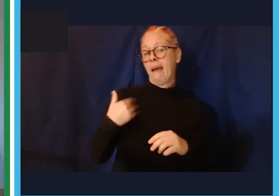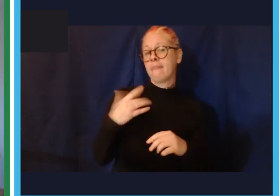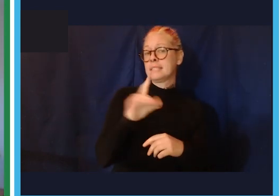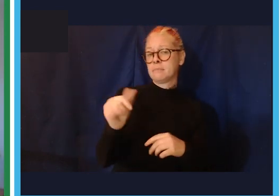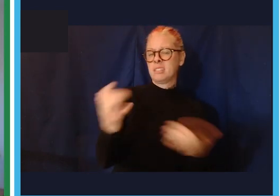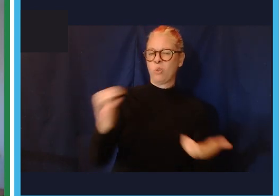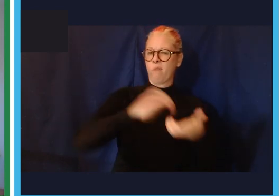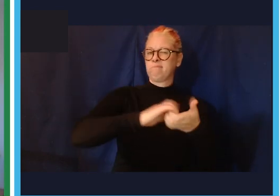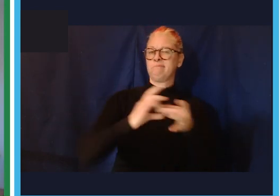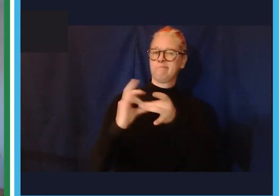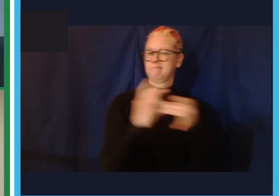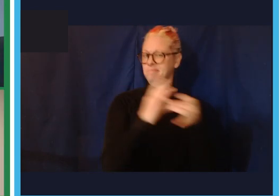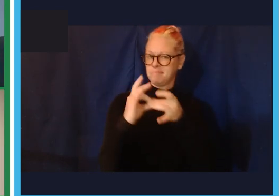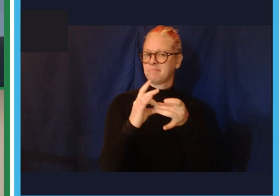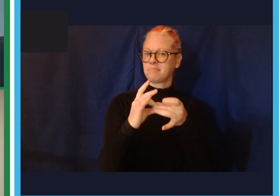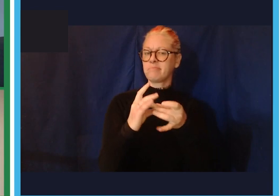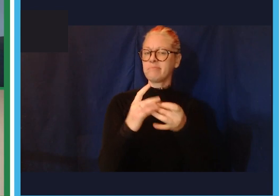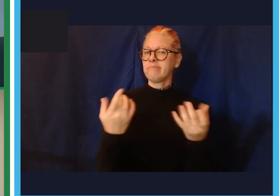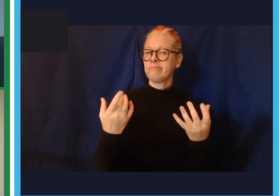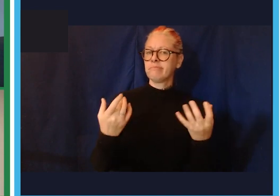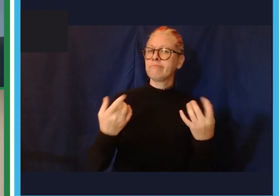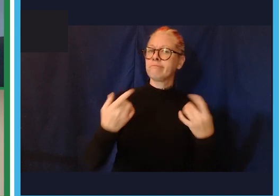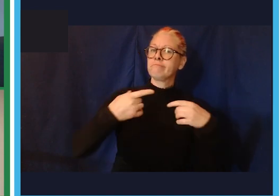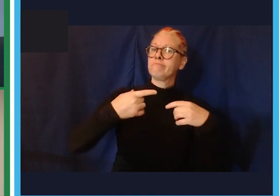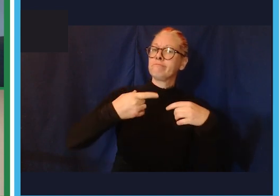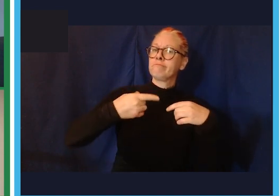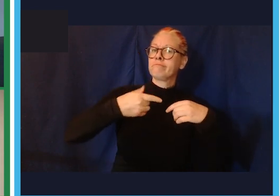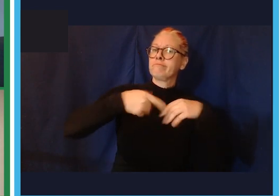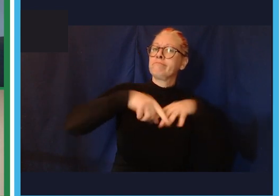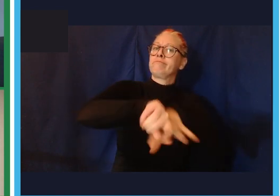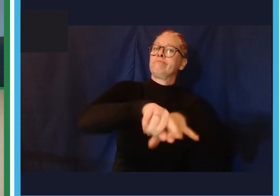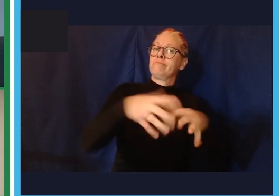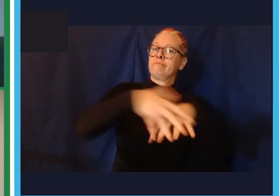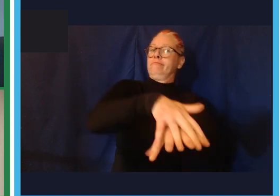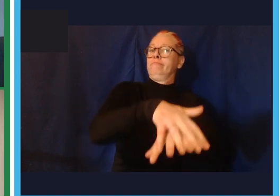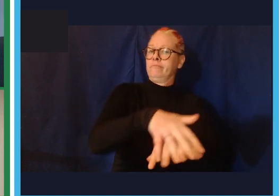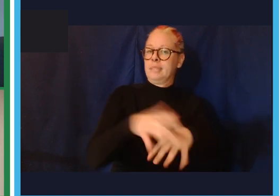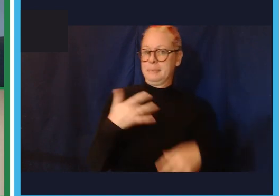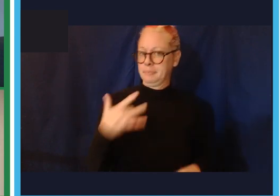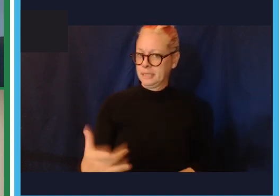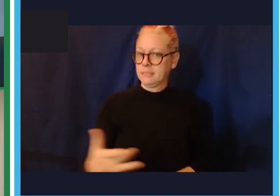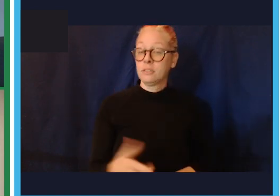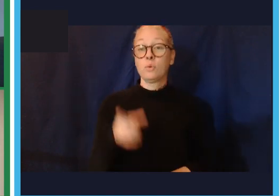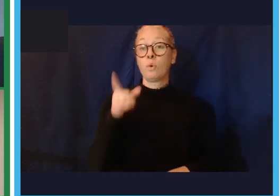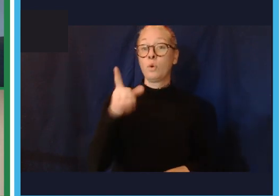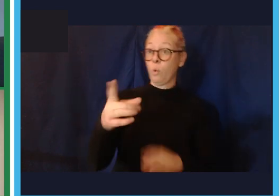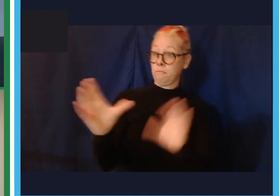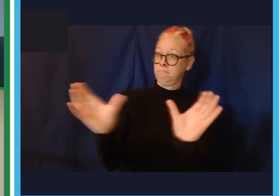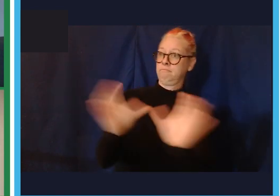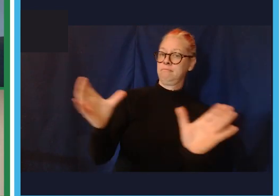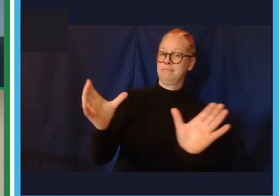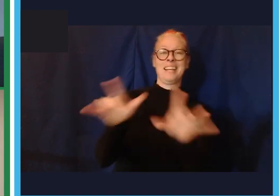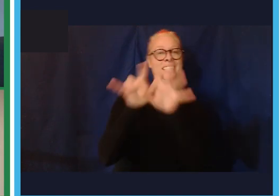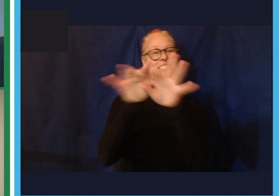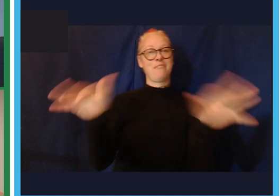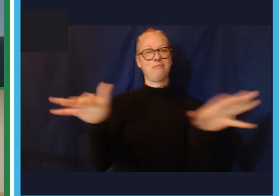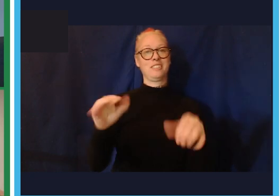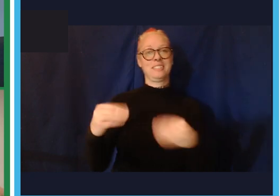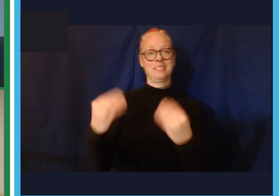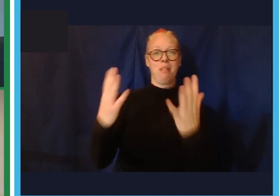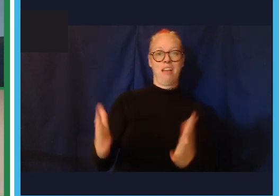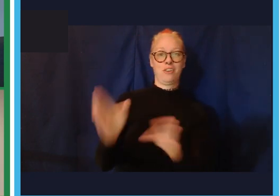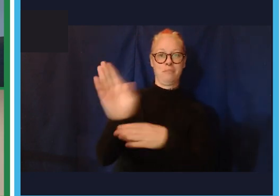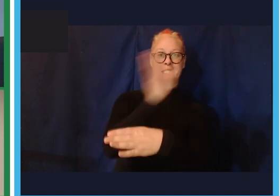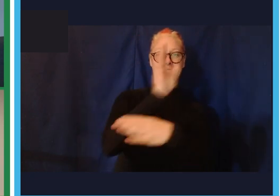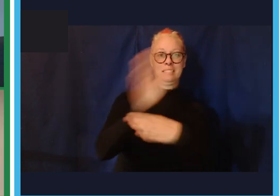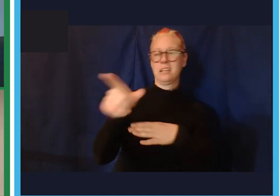kinds of fantastic companies in Canada that are looking to diversify their supply chain. What made you decide to certify with IWSCC? What made you